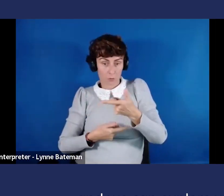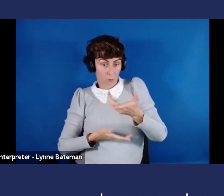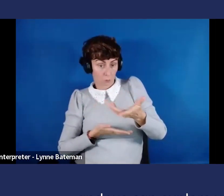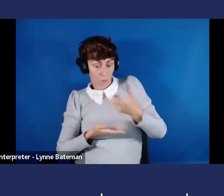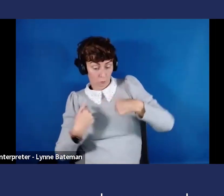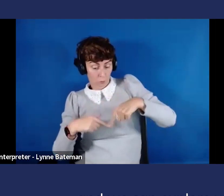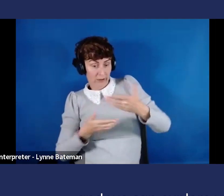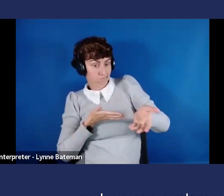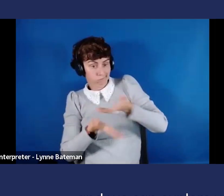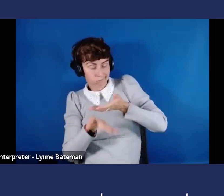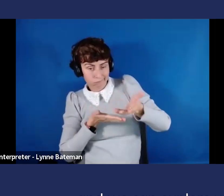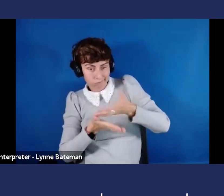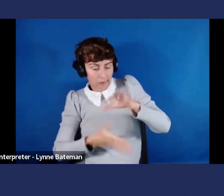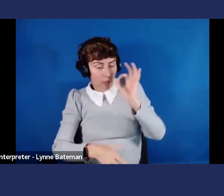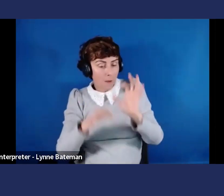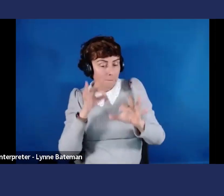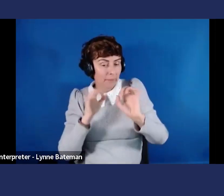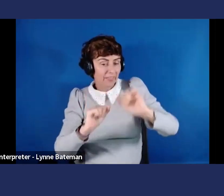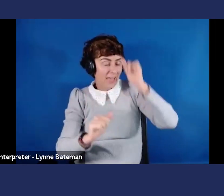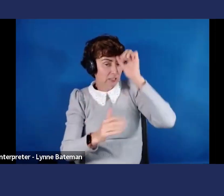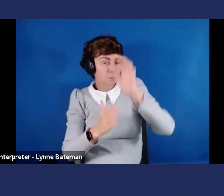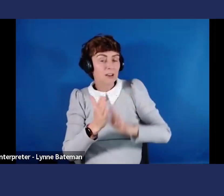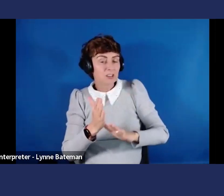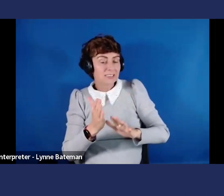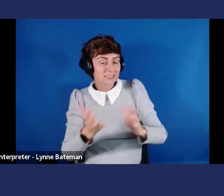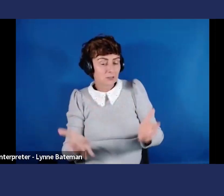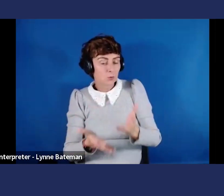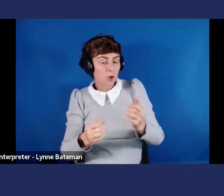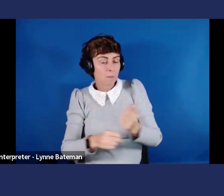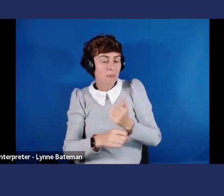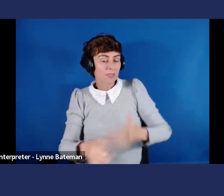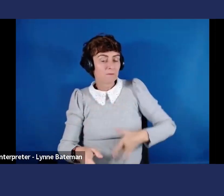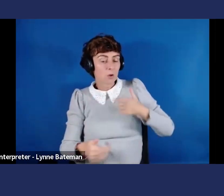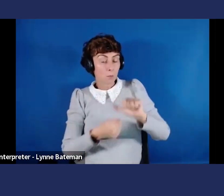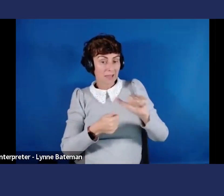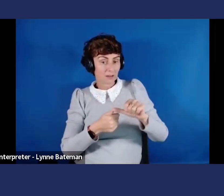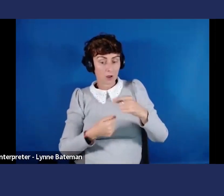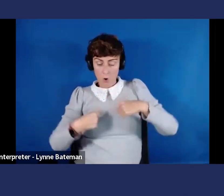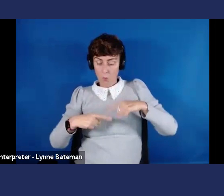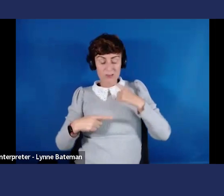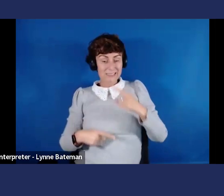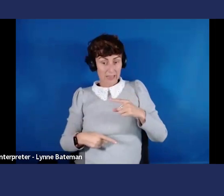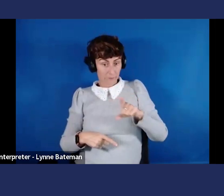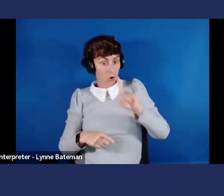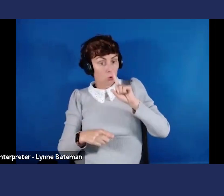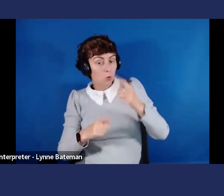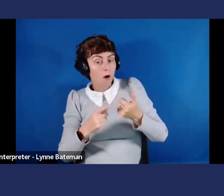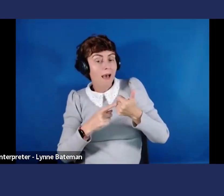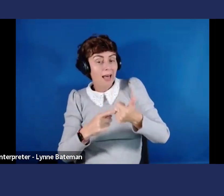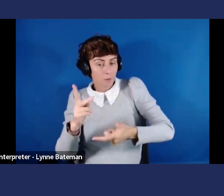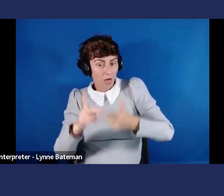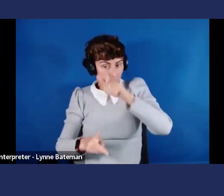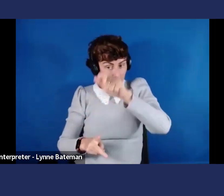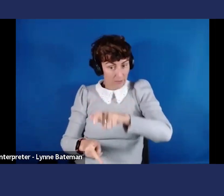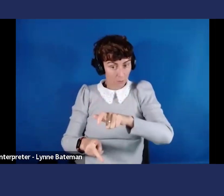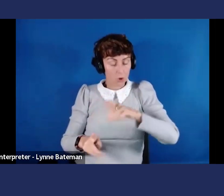experiences, which will help them to feel better. We always say you can't help somebody else until you are feeling okay in yourself